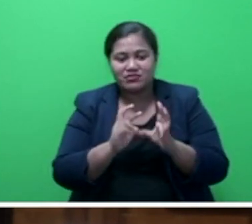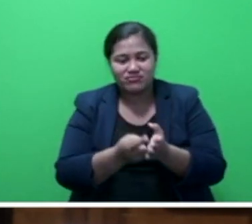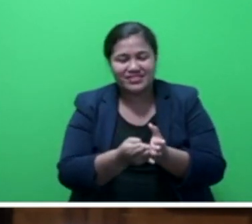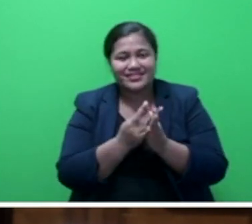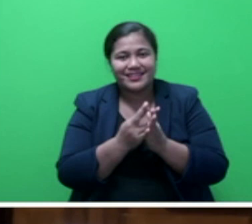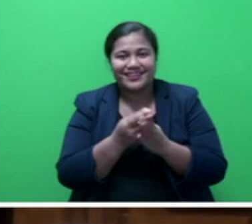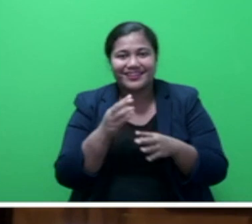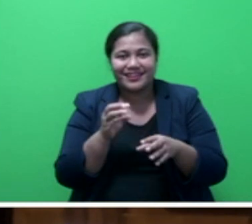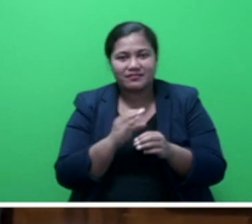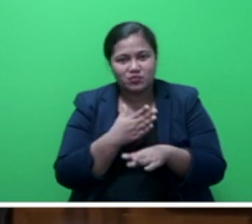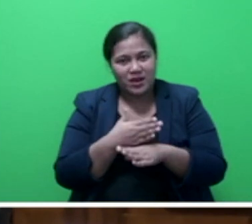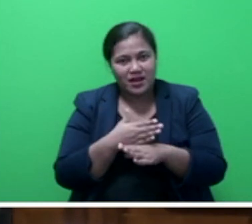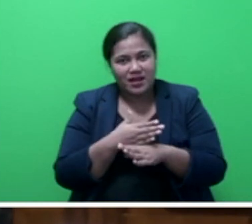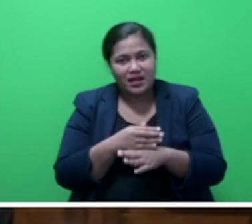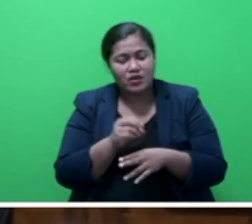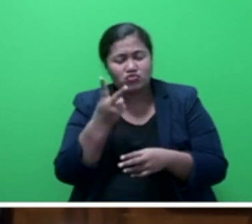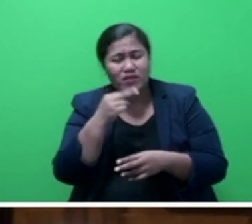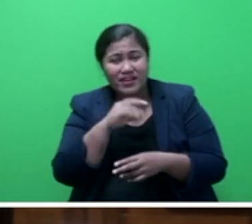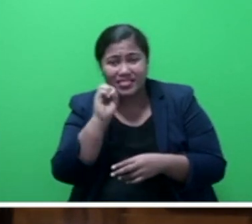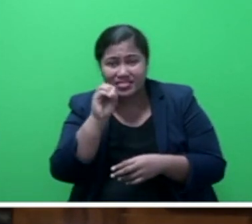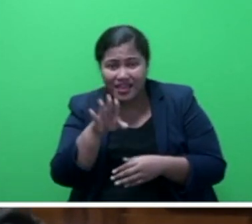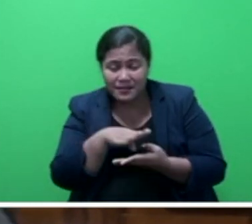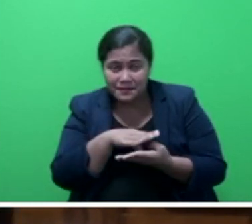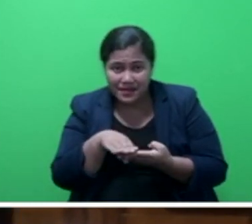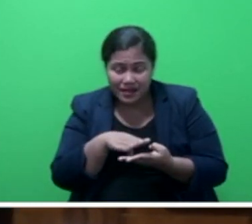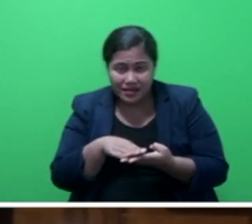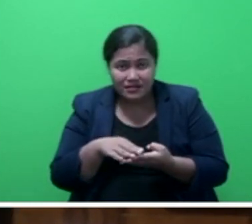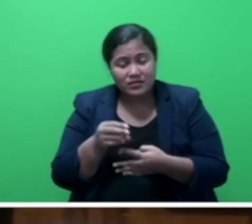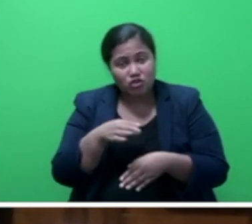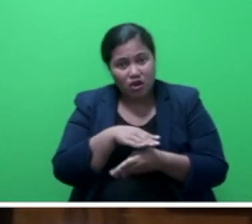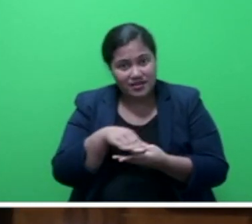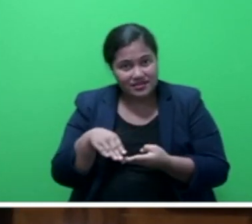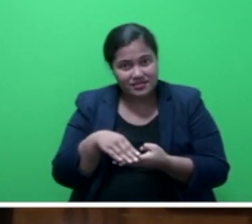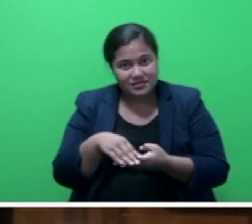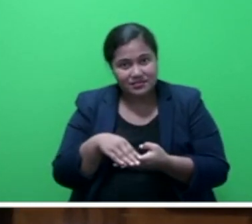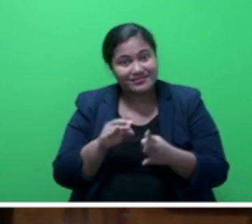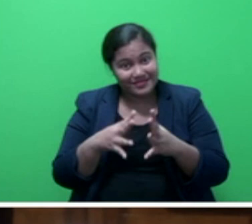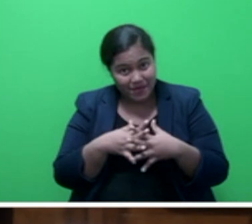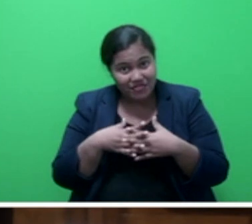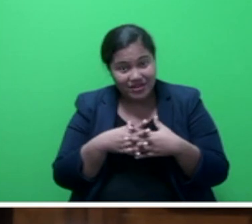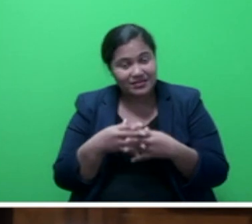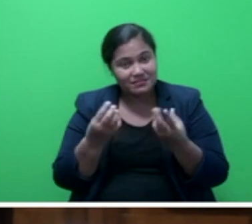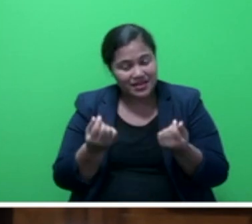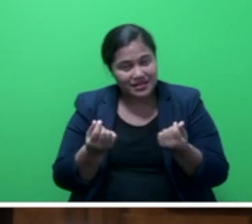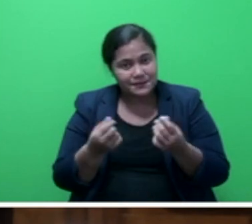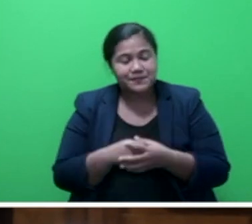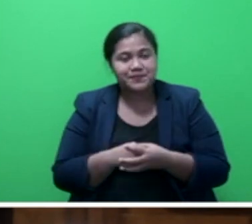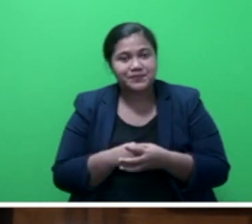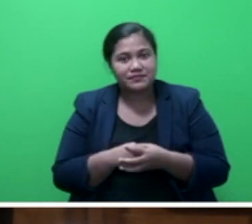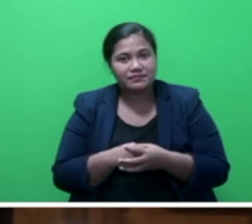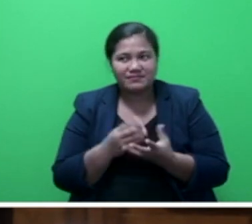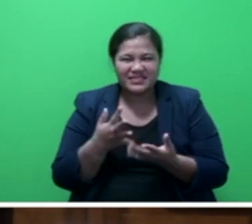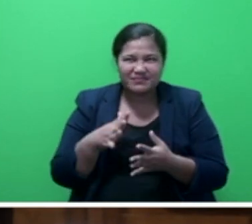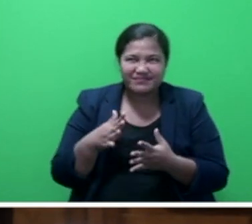is 210 million Fijian dollars, Mr. Speaker, sir. 210 million US dollars, which is about